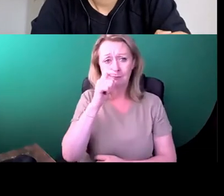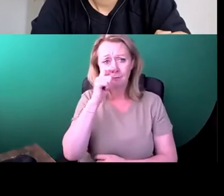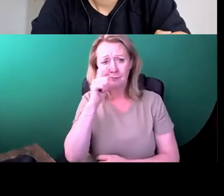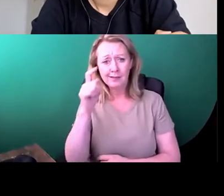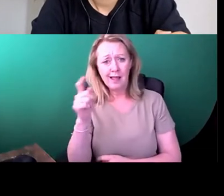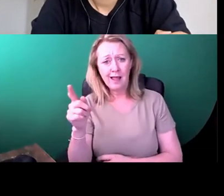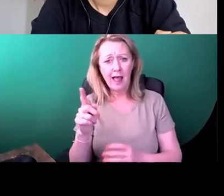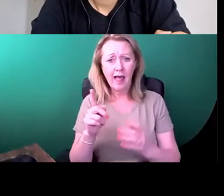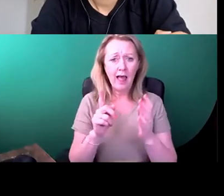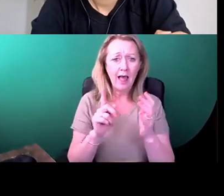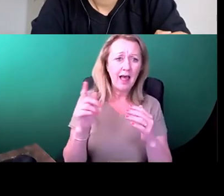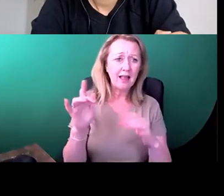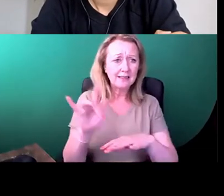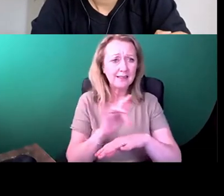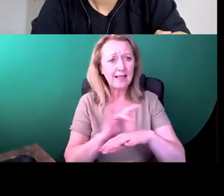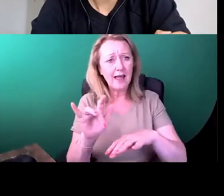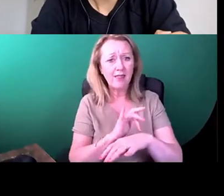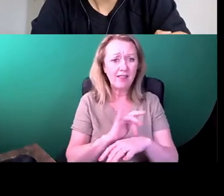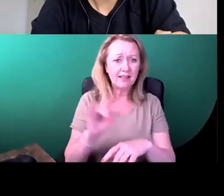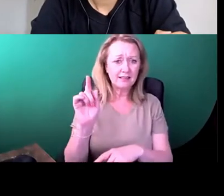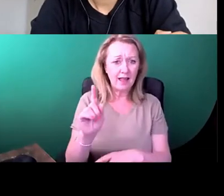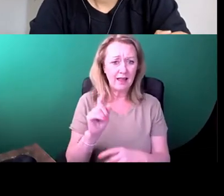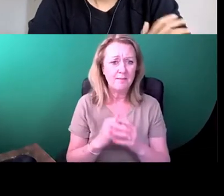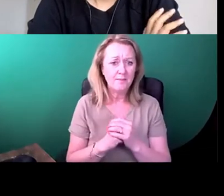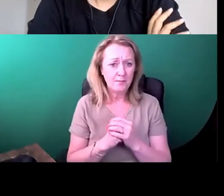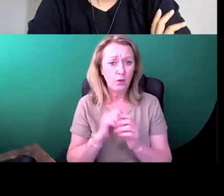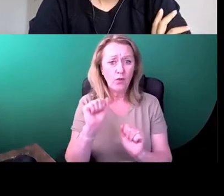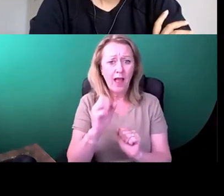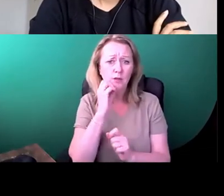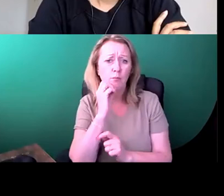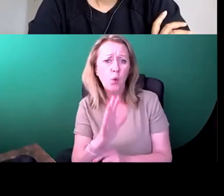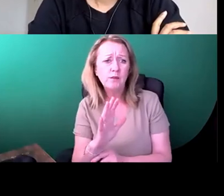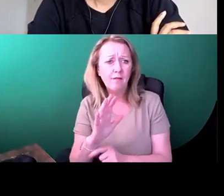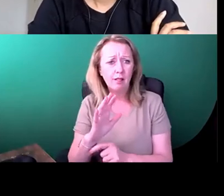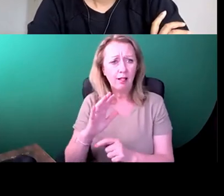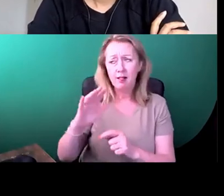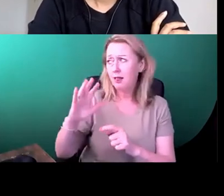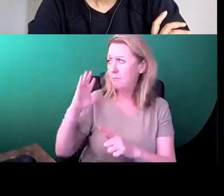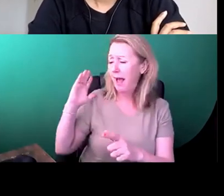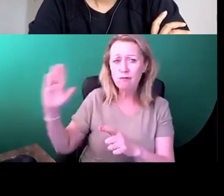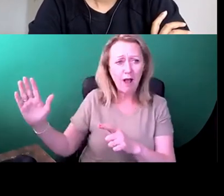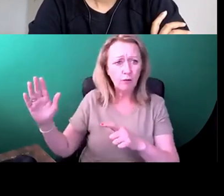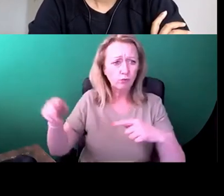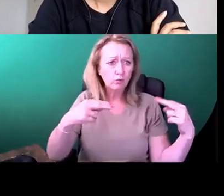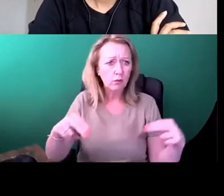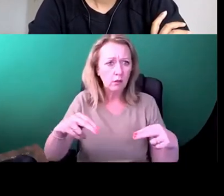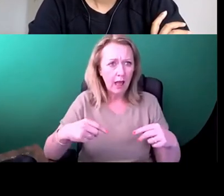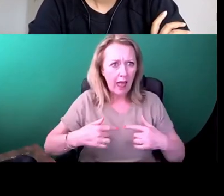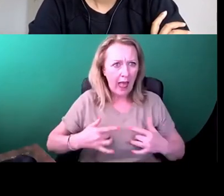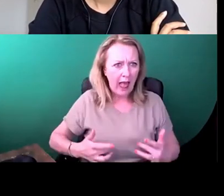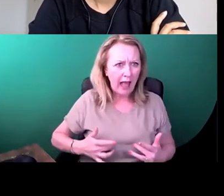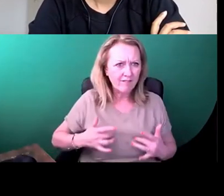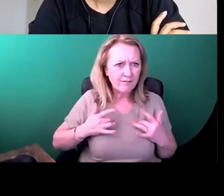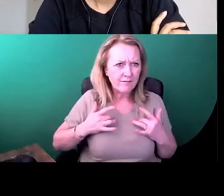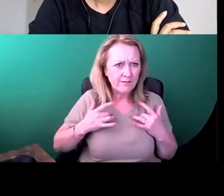marvelous? We're all such a beautiful backdrop for them when they're dancing together. I could feel myself starting